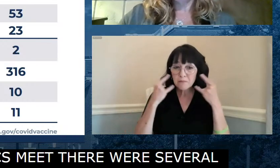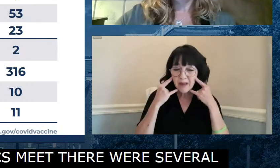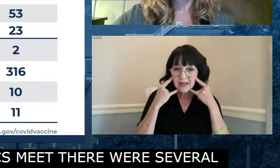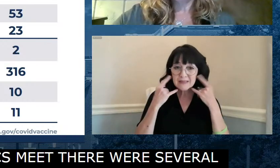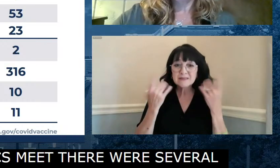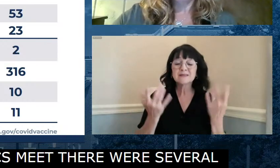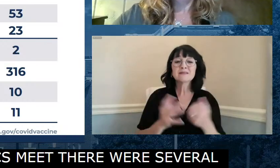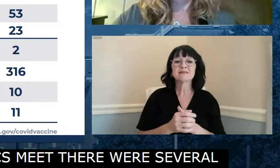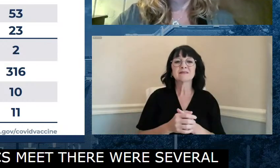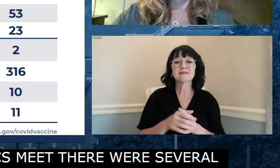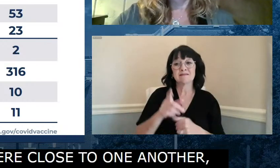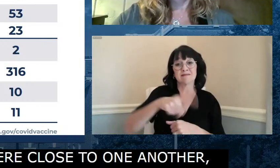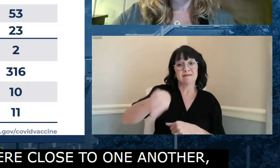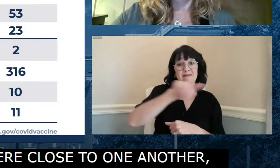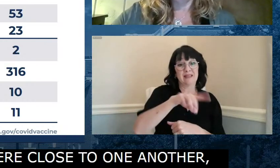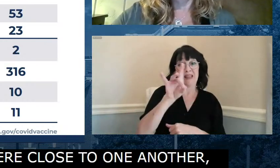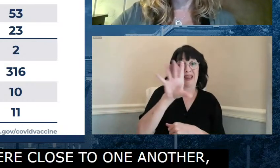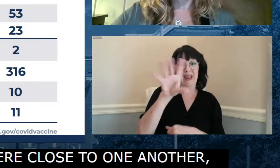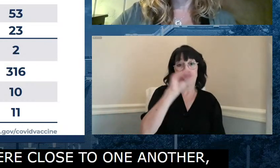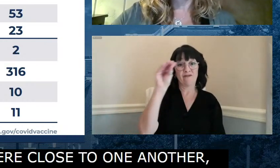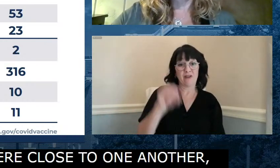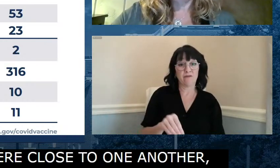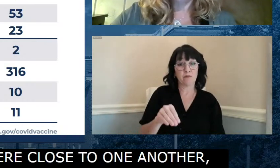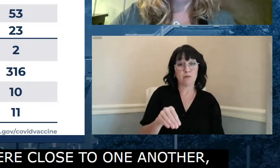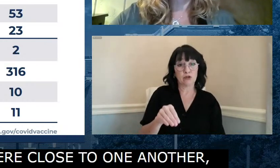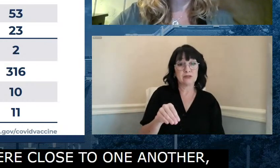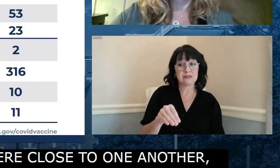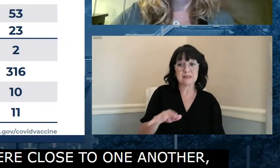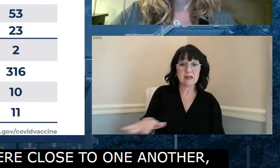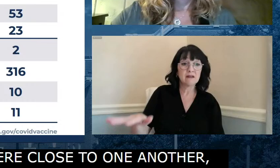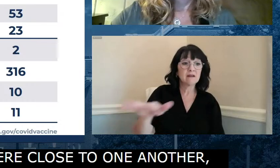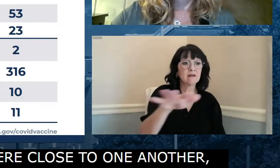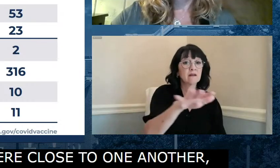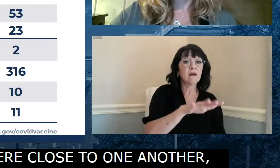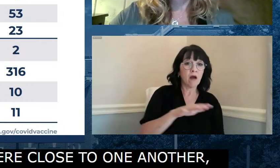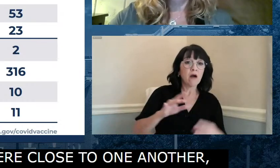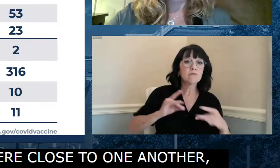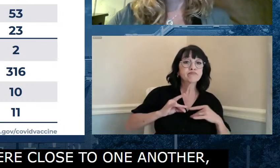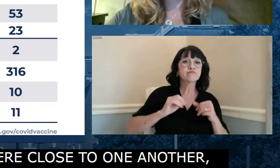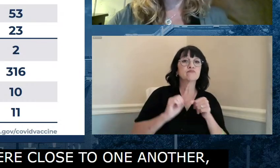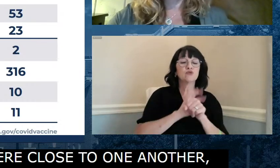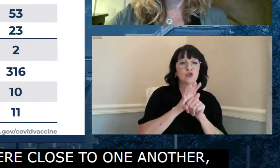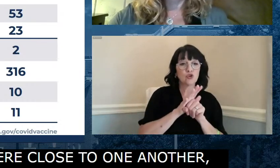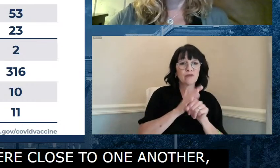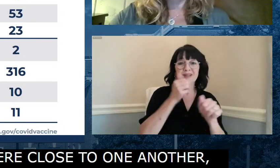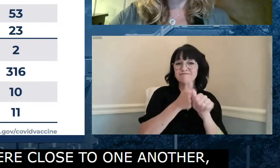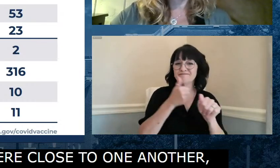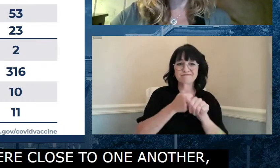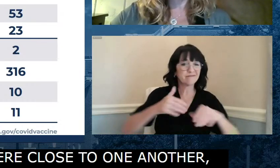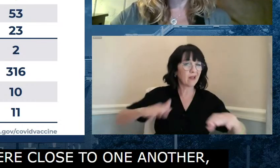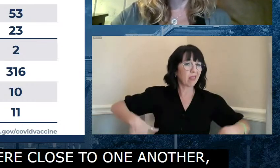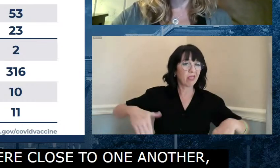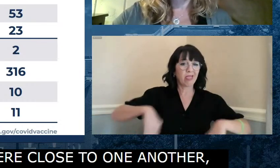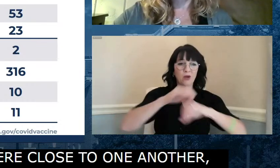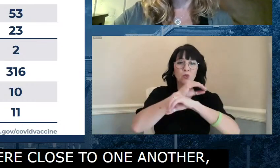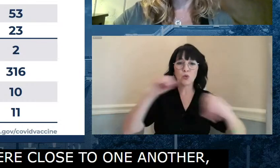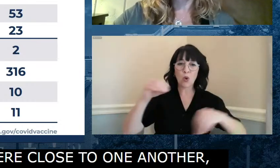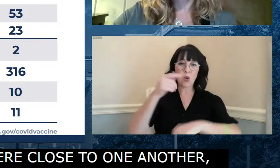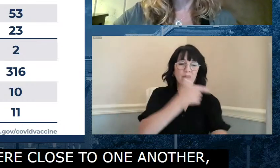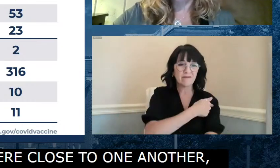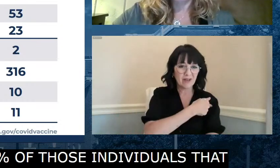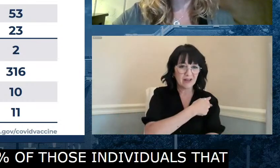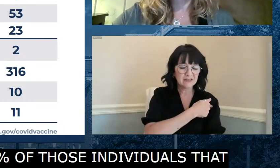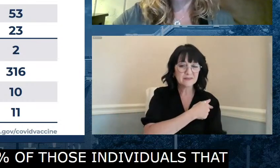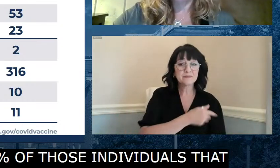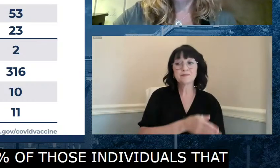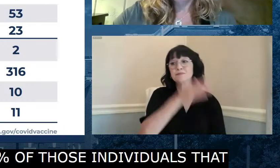85% of individuals in that that became positive were not vaccinated at all, and only 6% were